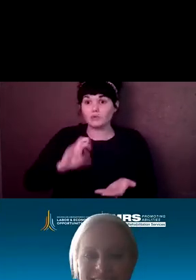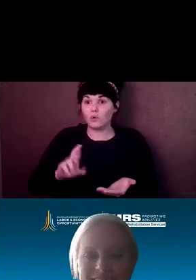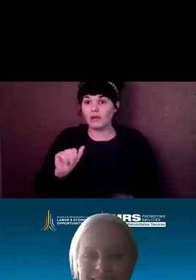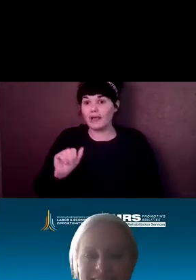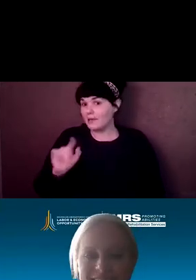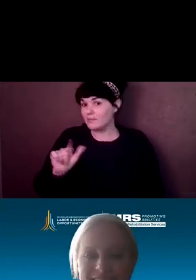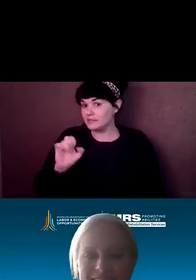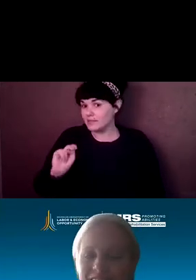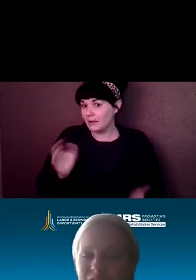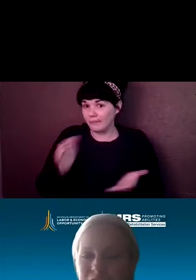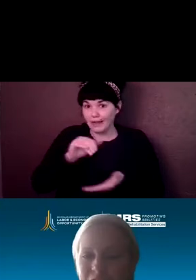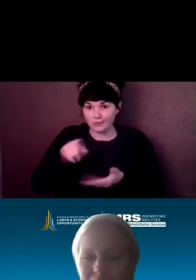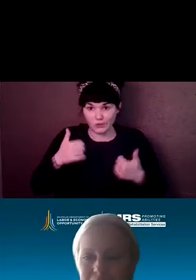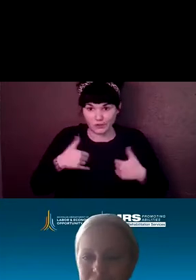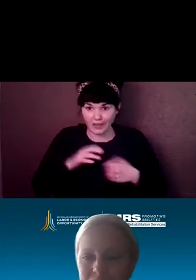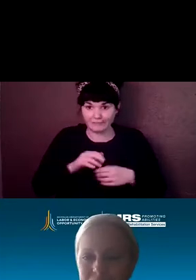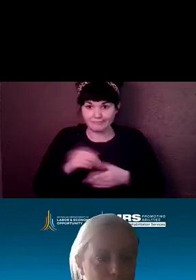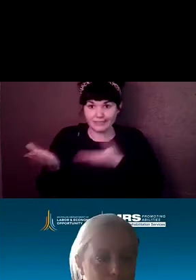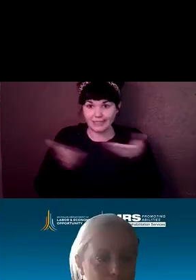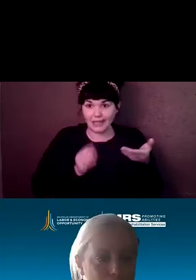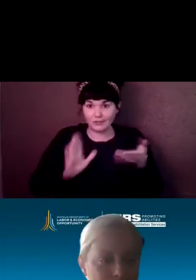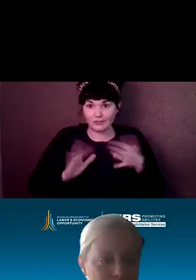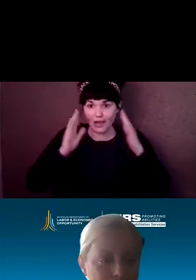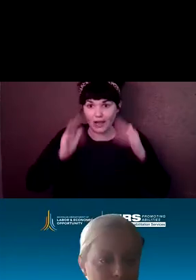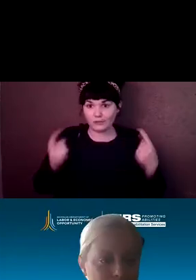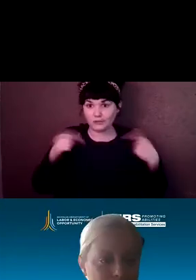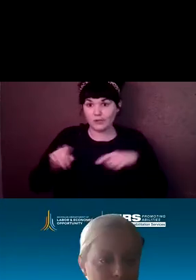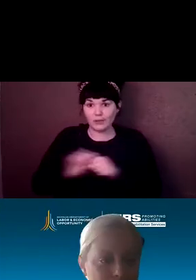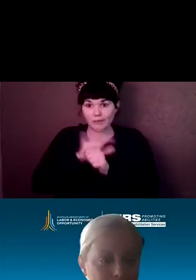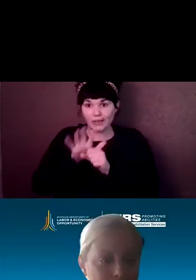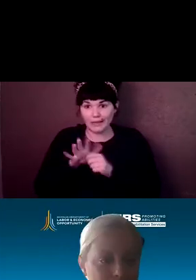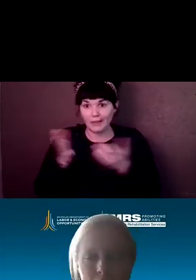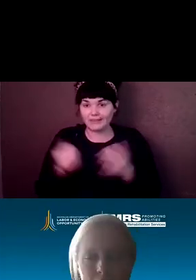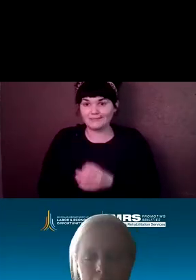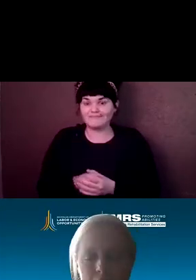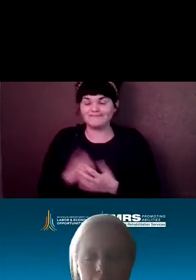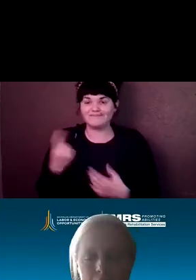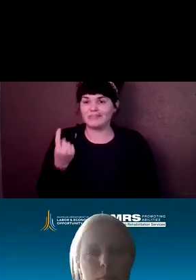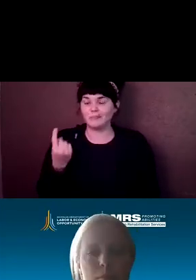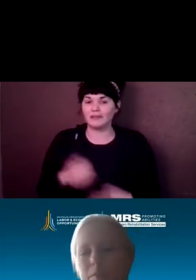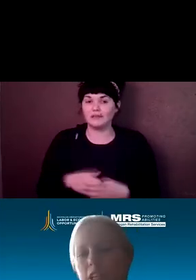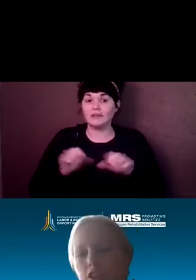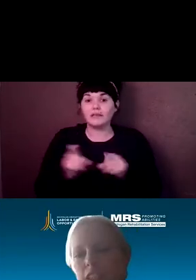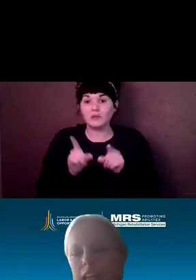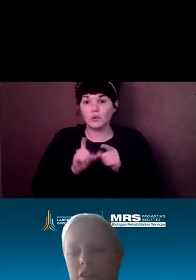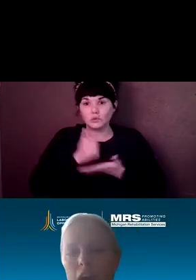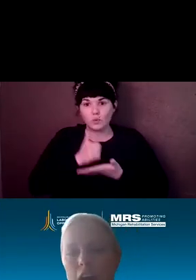had delivered to your house when shopping during the pandemic, something like that. That can also help. Just make sure it's not too high. If you look at